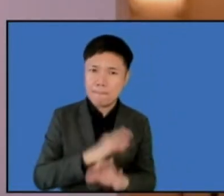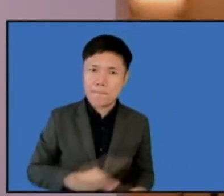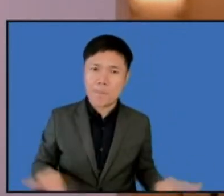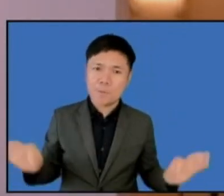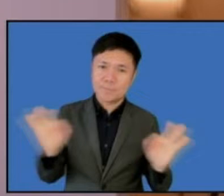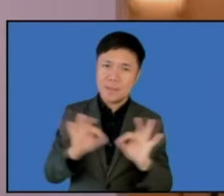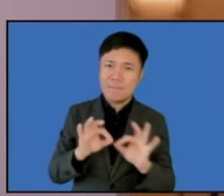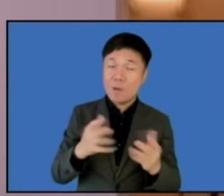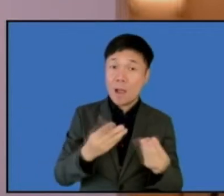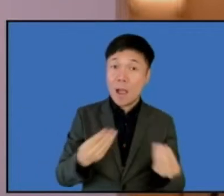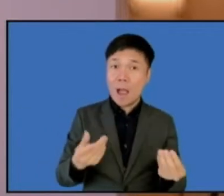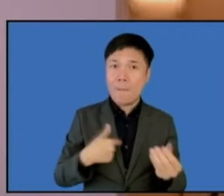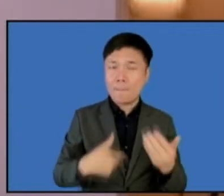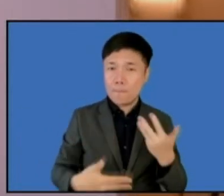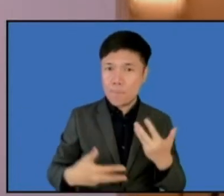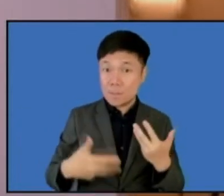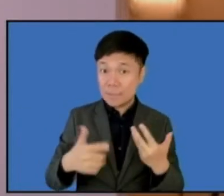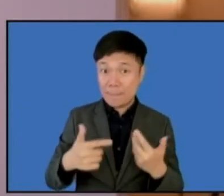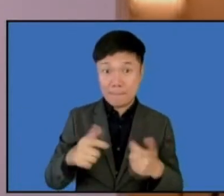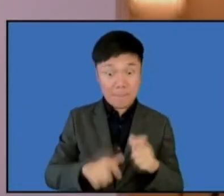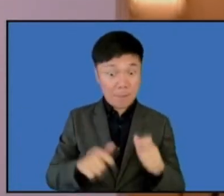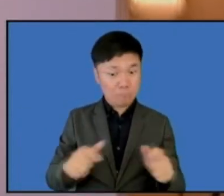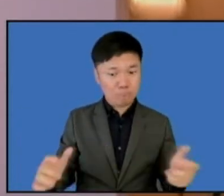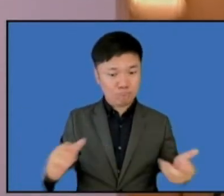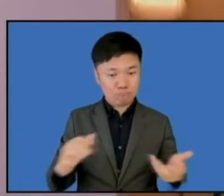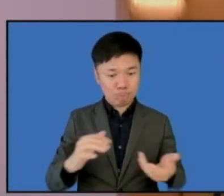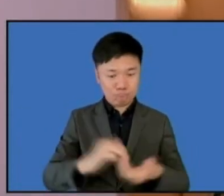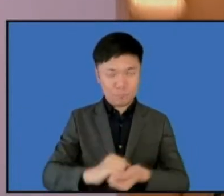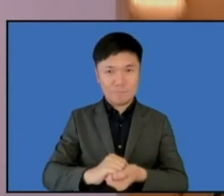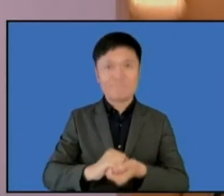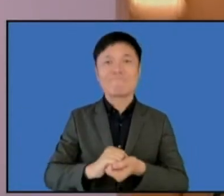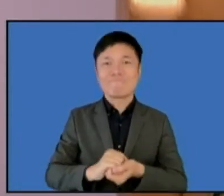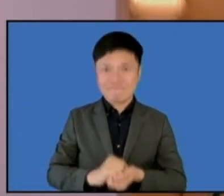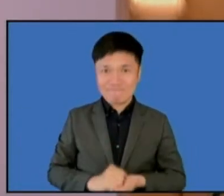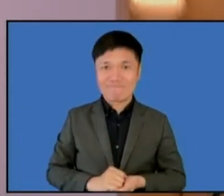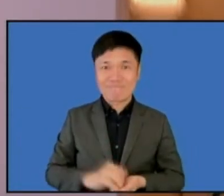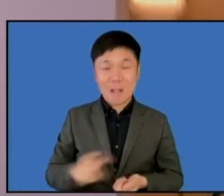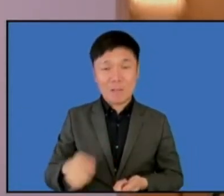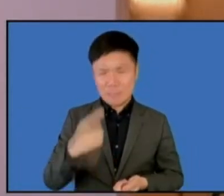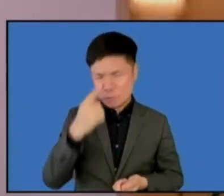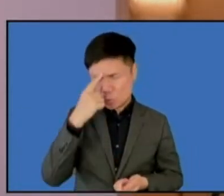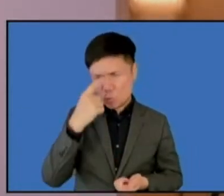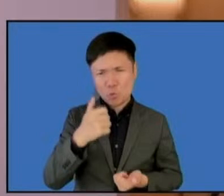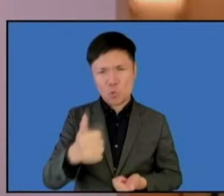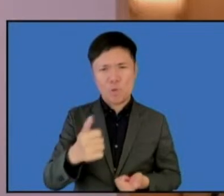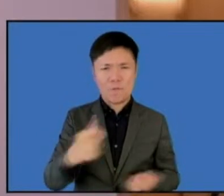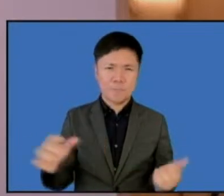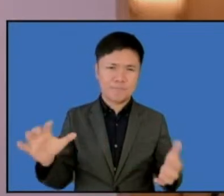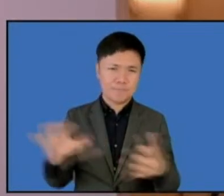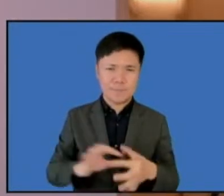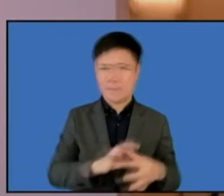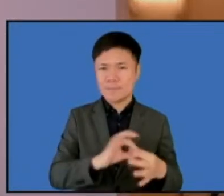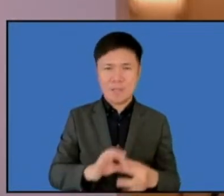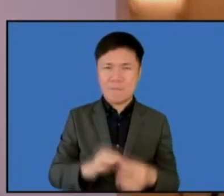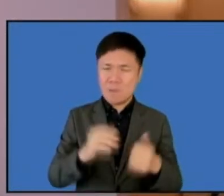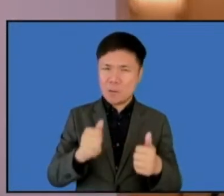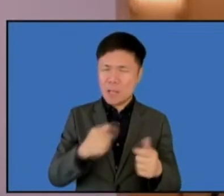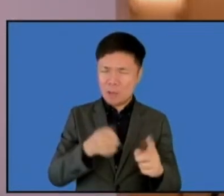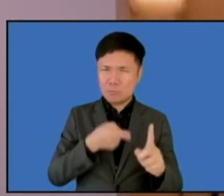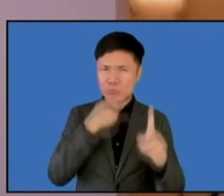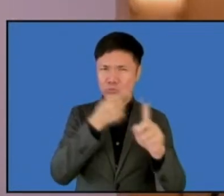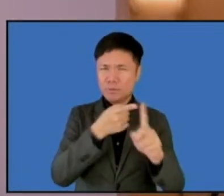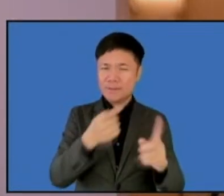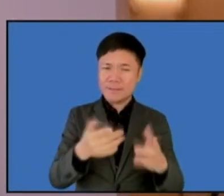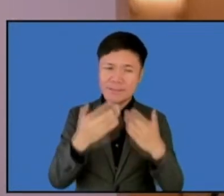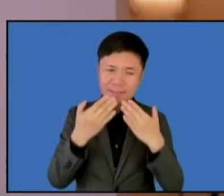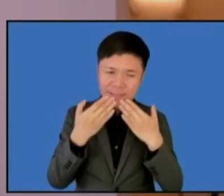the stakeholders concerned and getting their views and getting them on the table as actual participants and contributors. So thank you